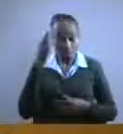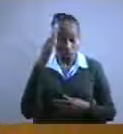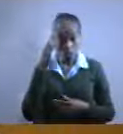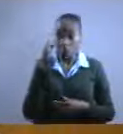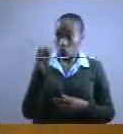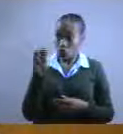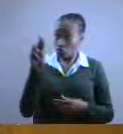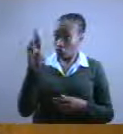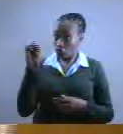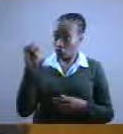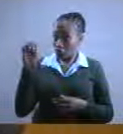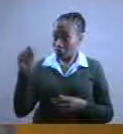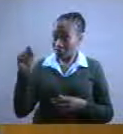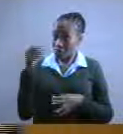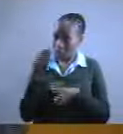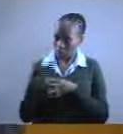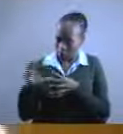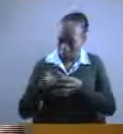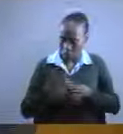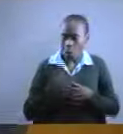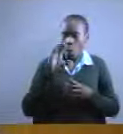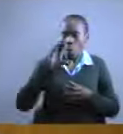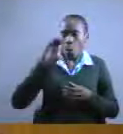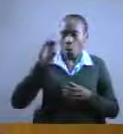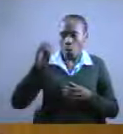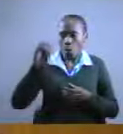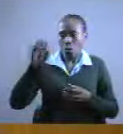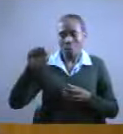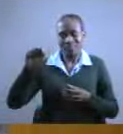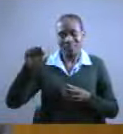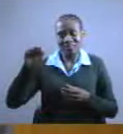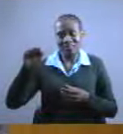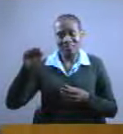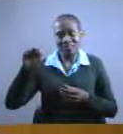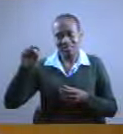of COSATU and it espouses the positions of COSATU.